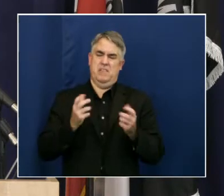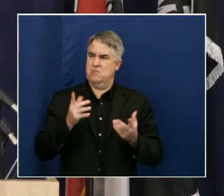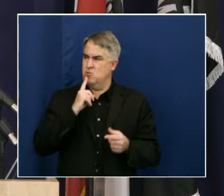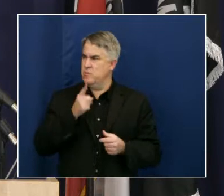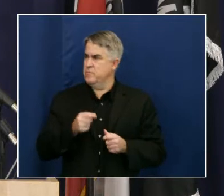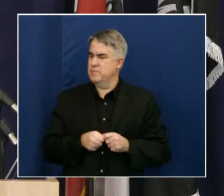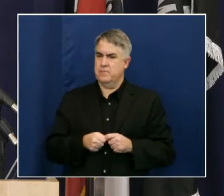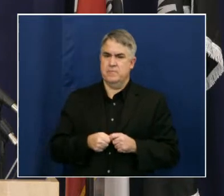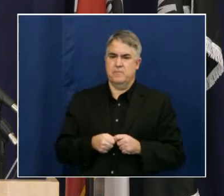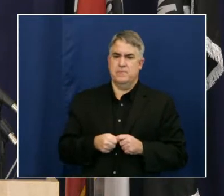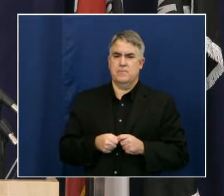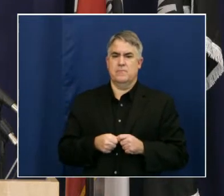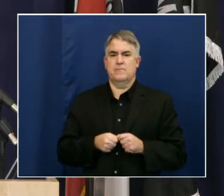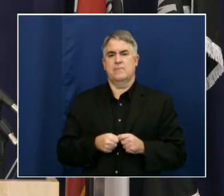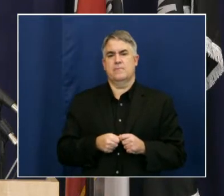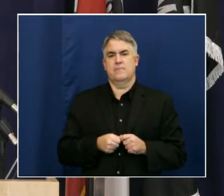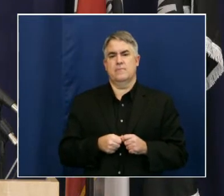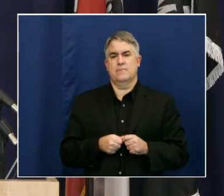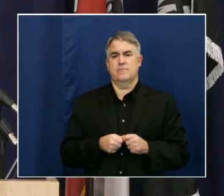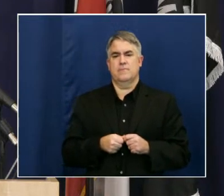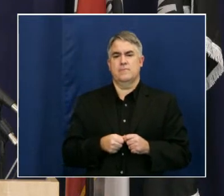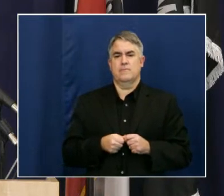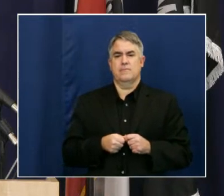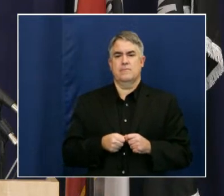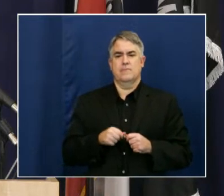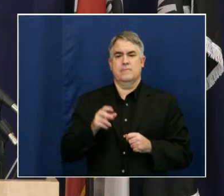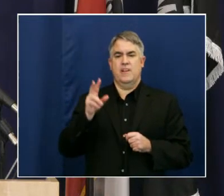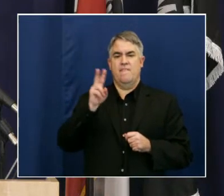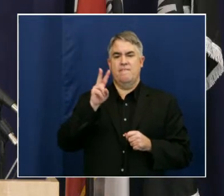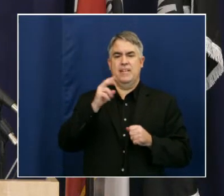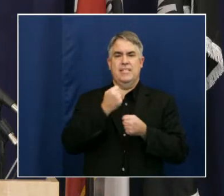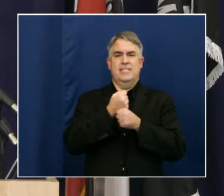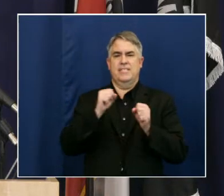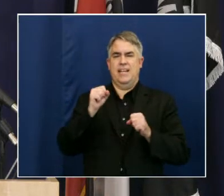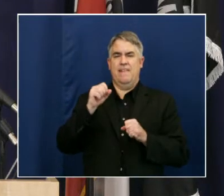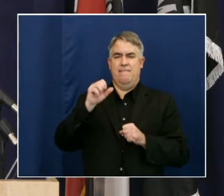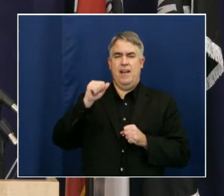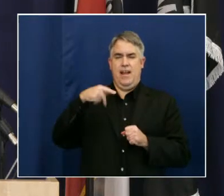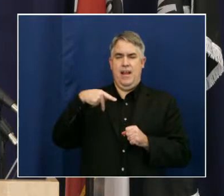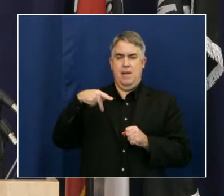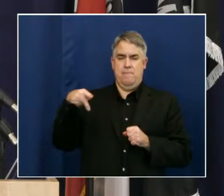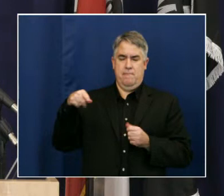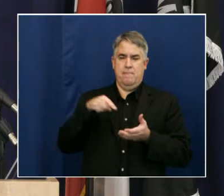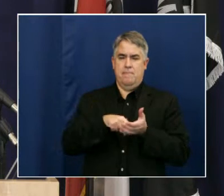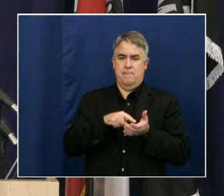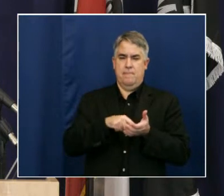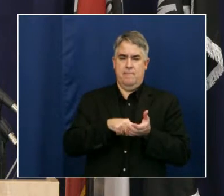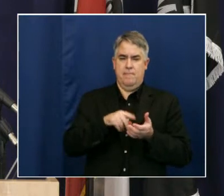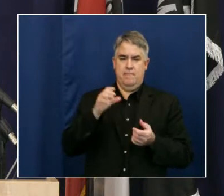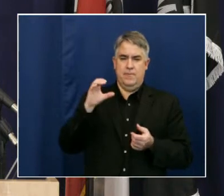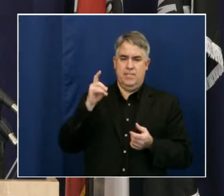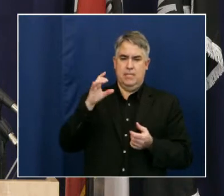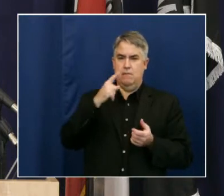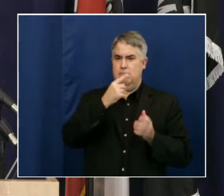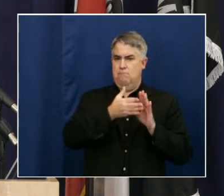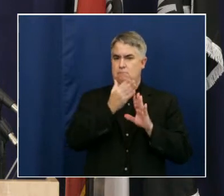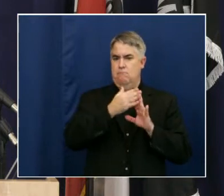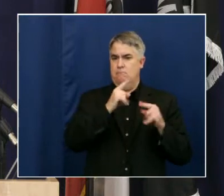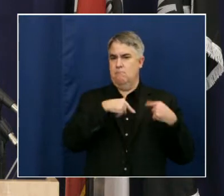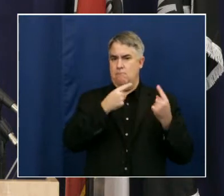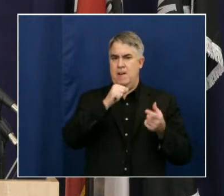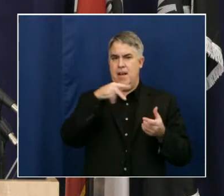The vSafe app is actually a CDC-run application, and we in San Diego, and